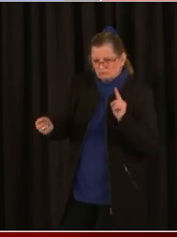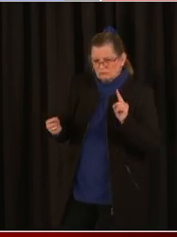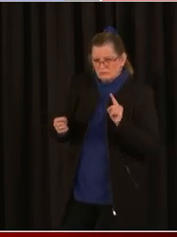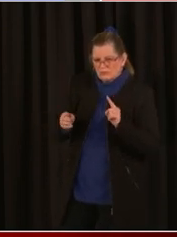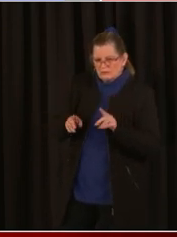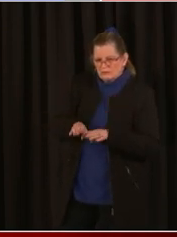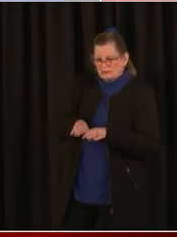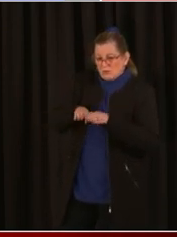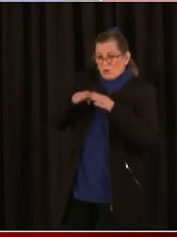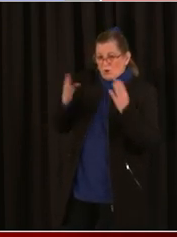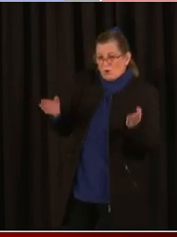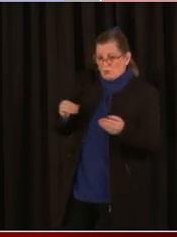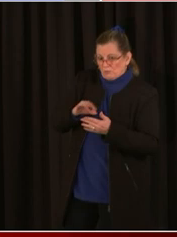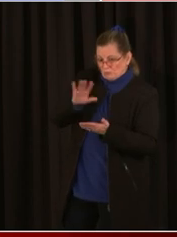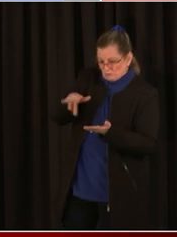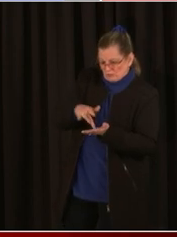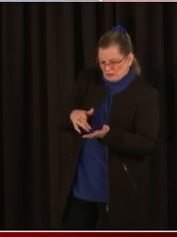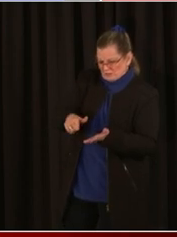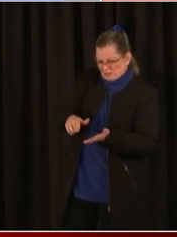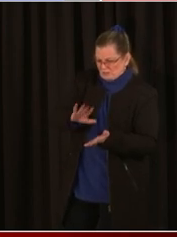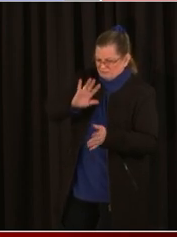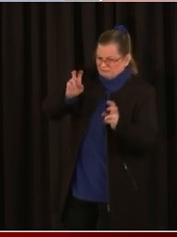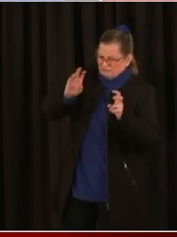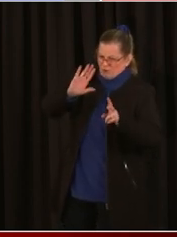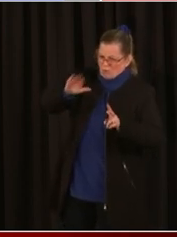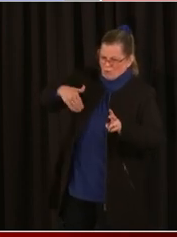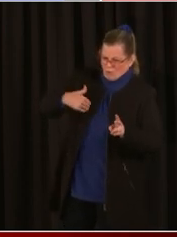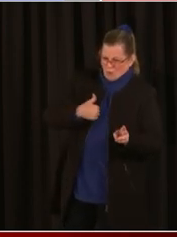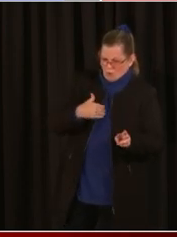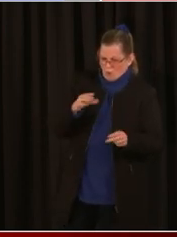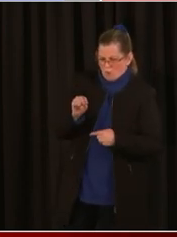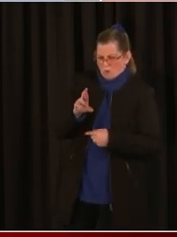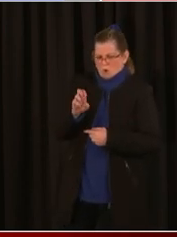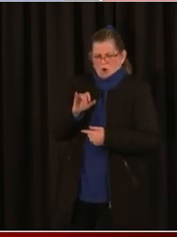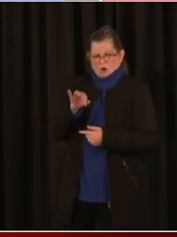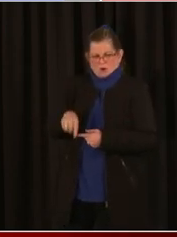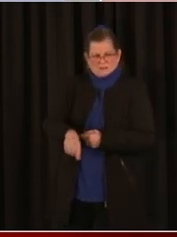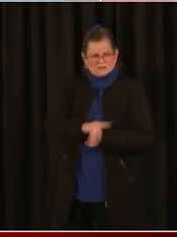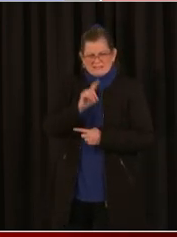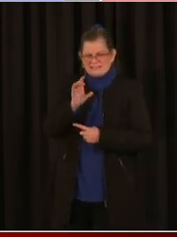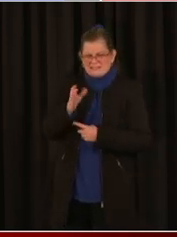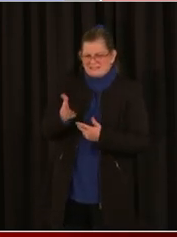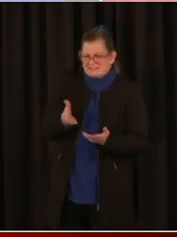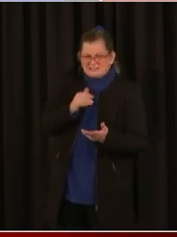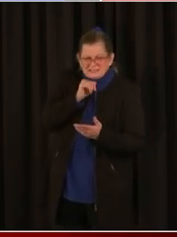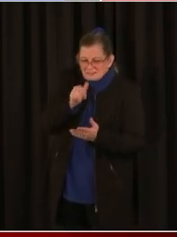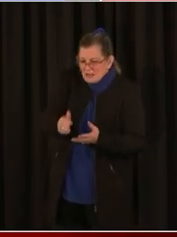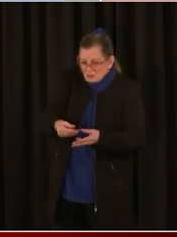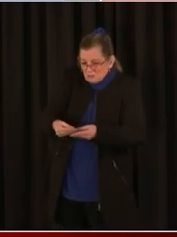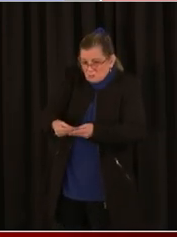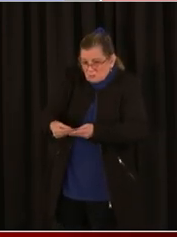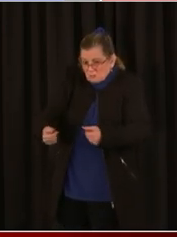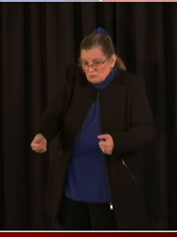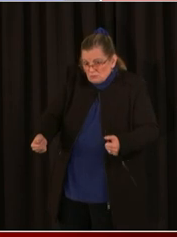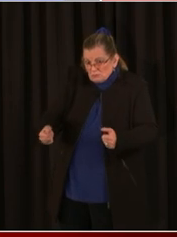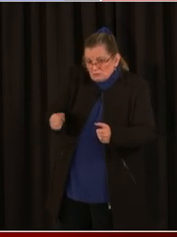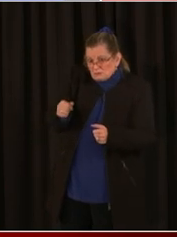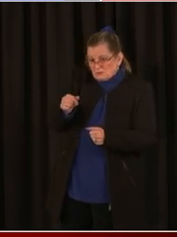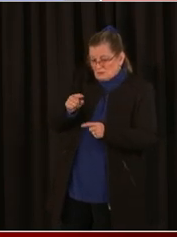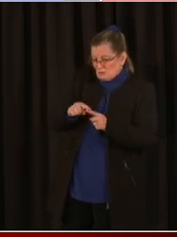value. I think it also is not the solution to terrorism or